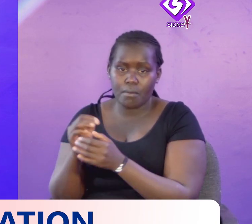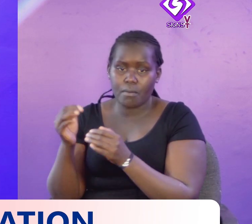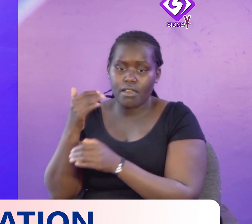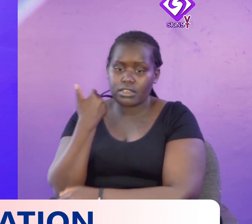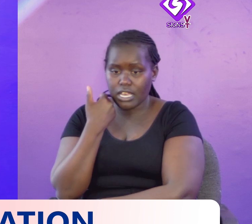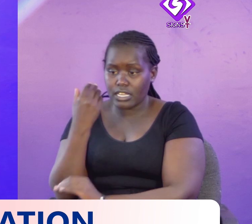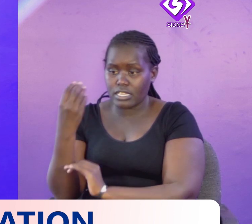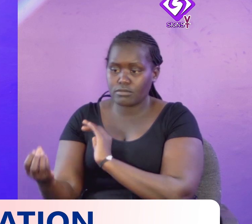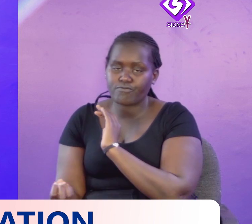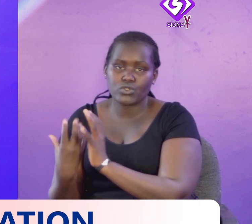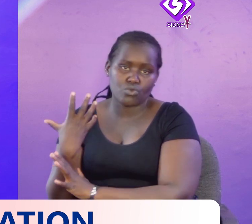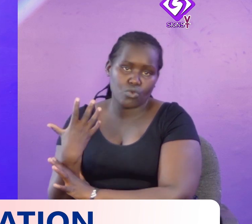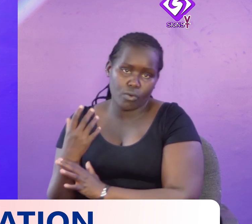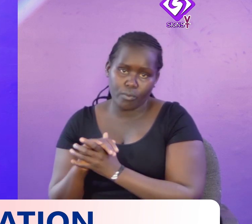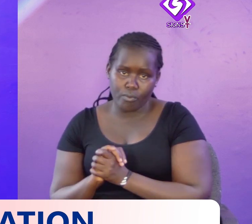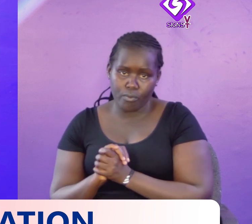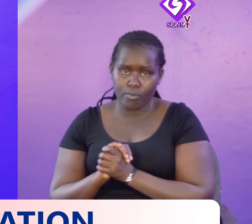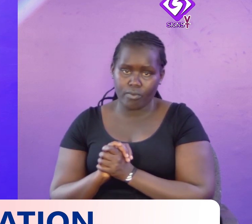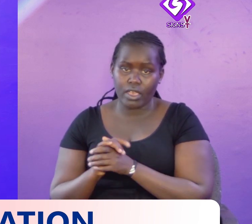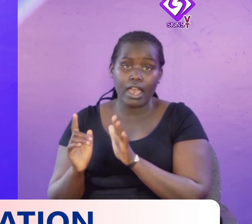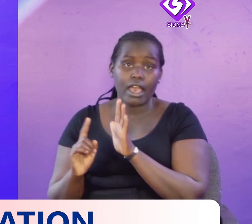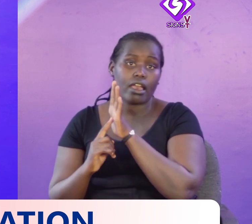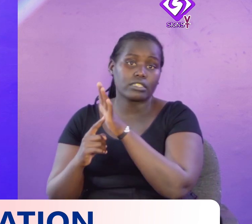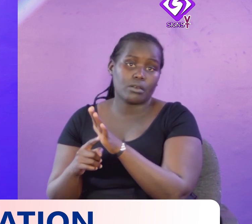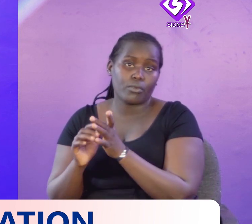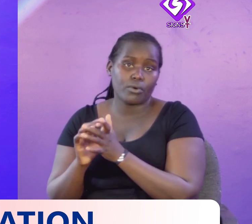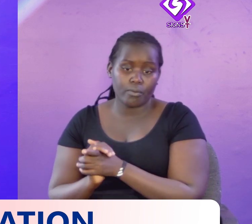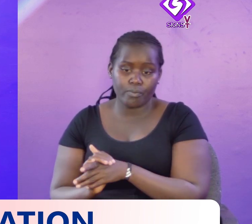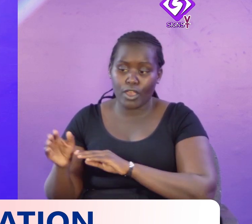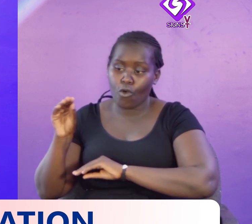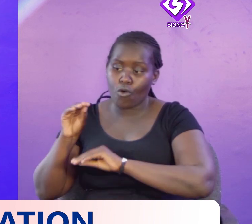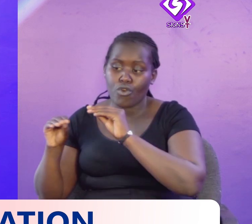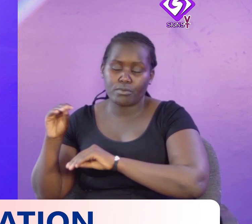grow. Take, for instance, corruption.